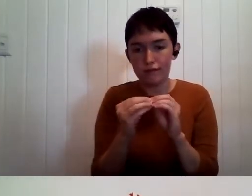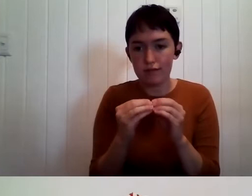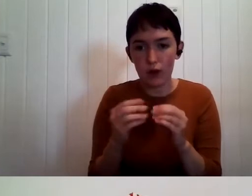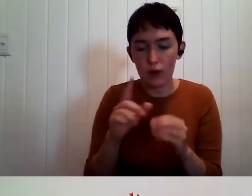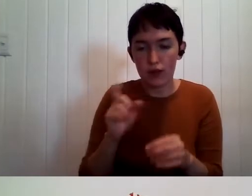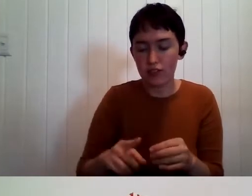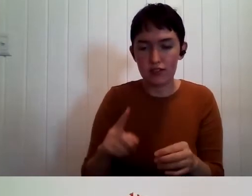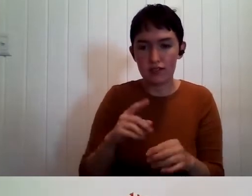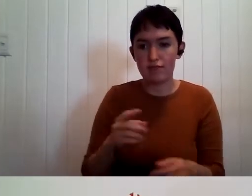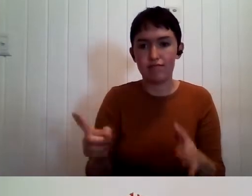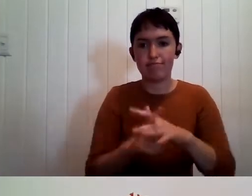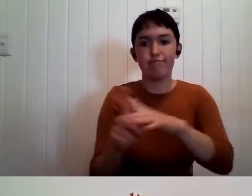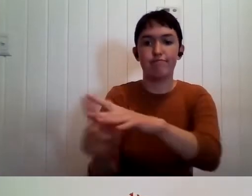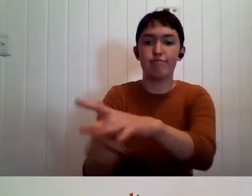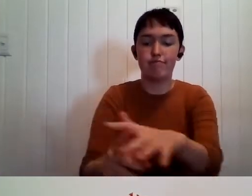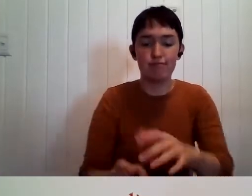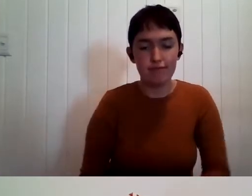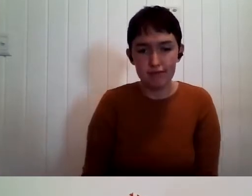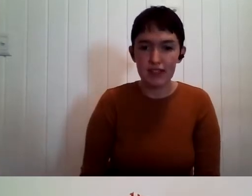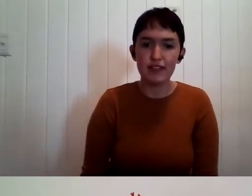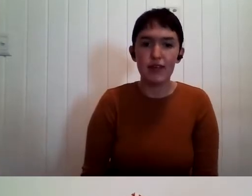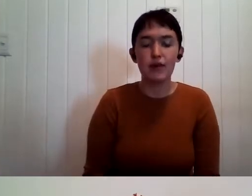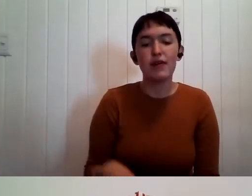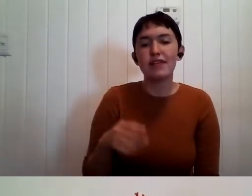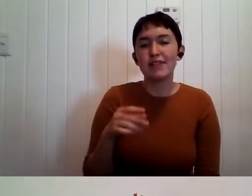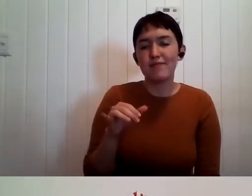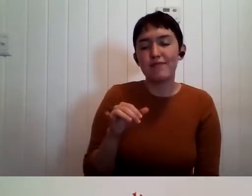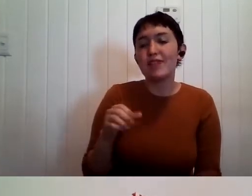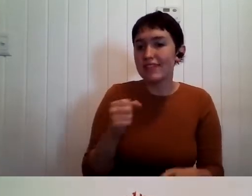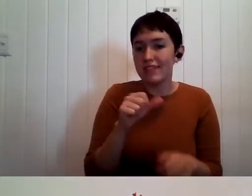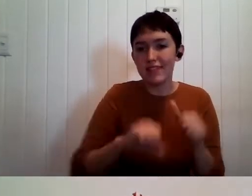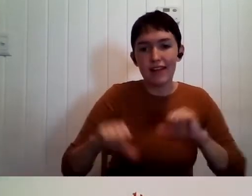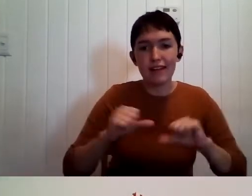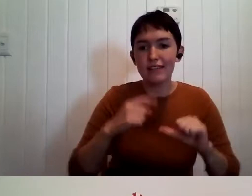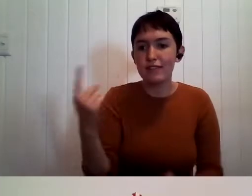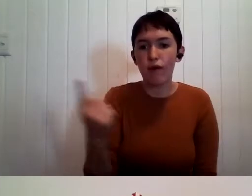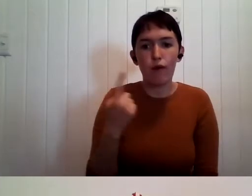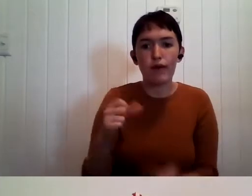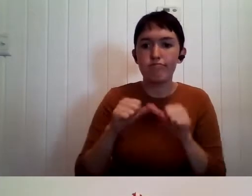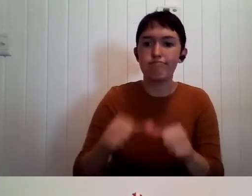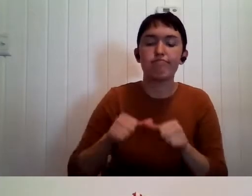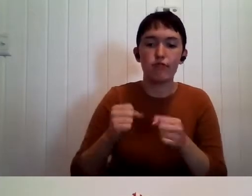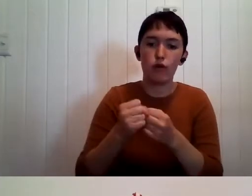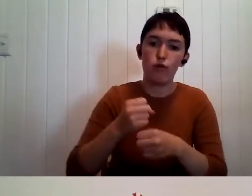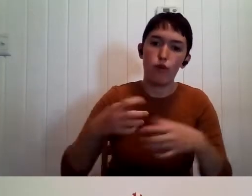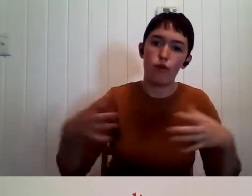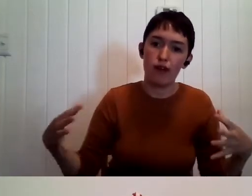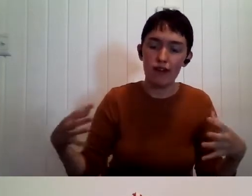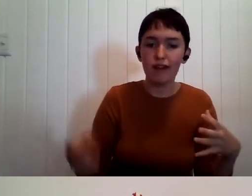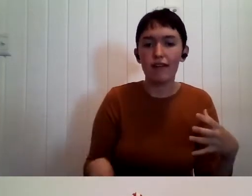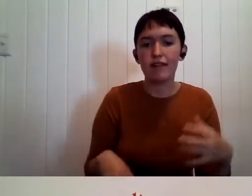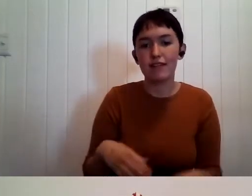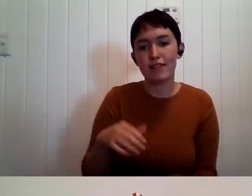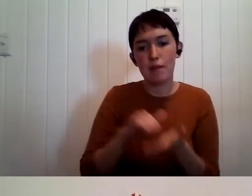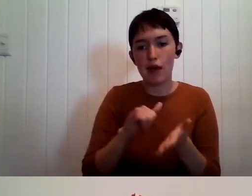so that's kind of like the age-old reason science is always growing, because there's so much to know, it's impossible to possibly know it